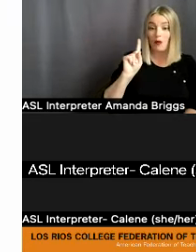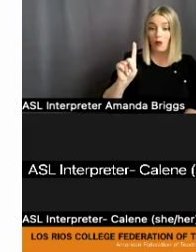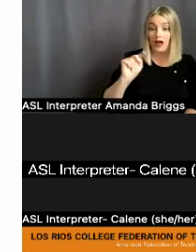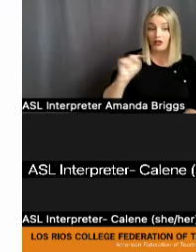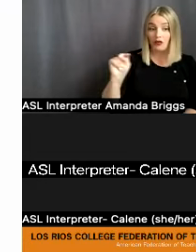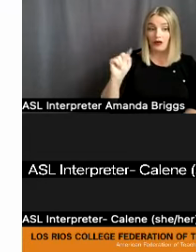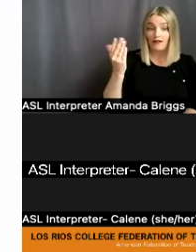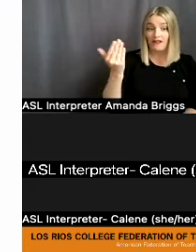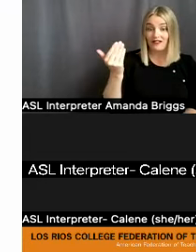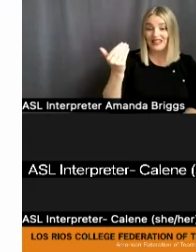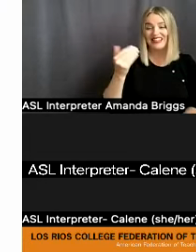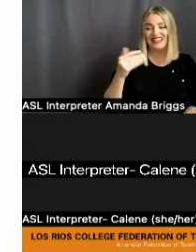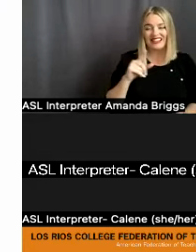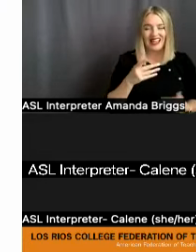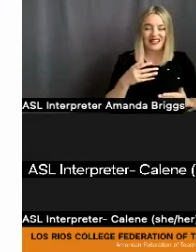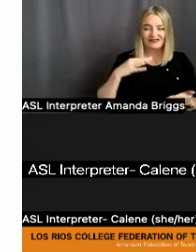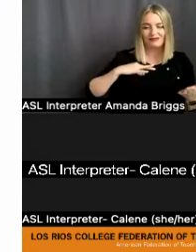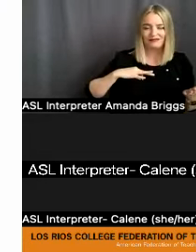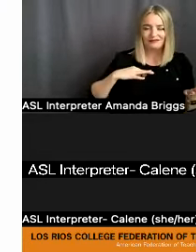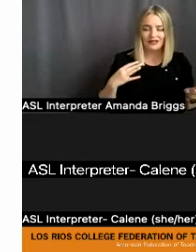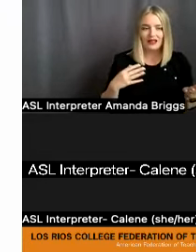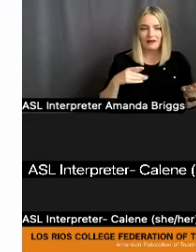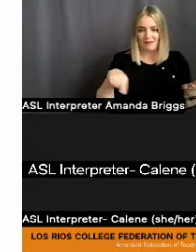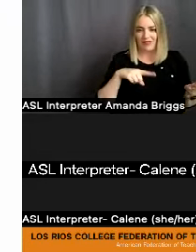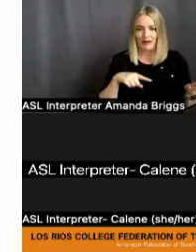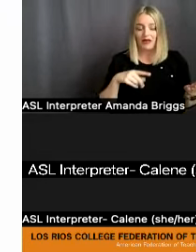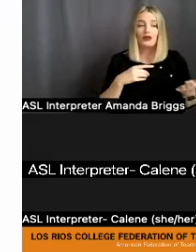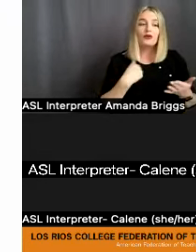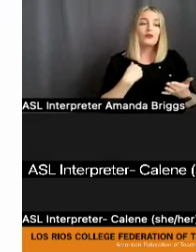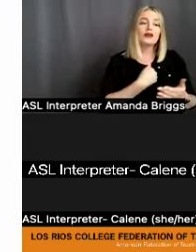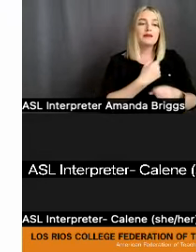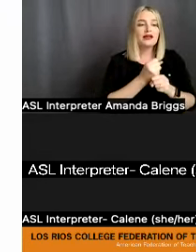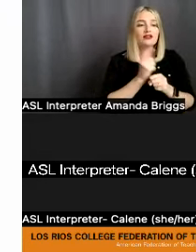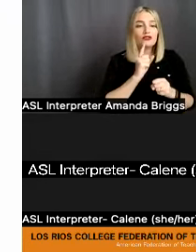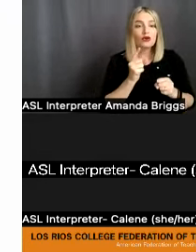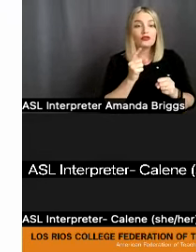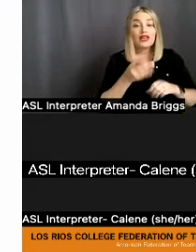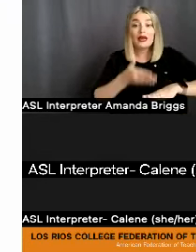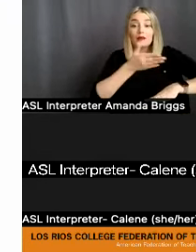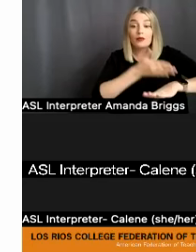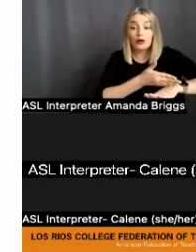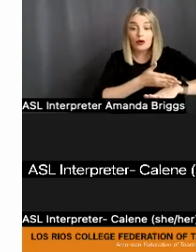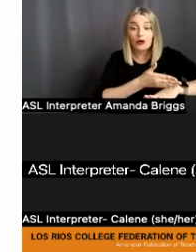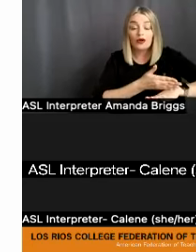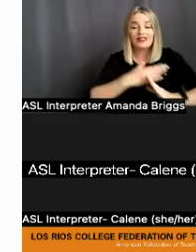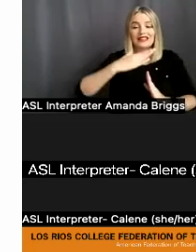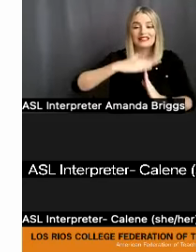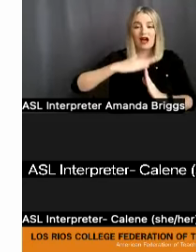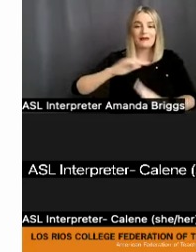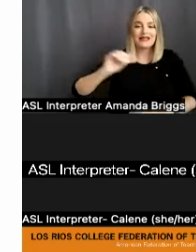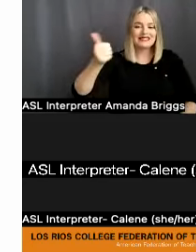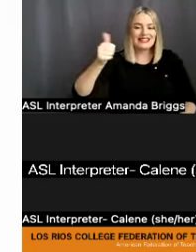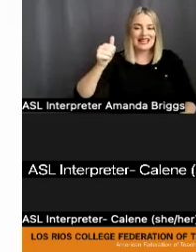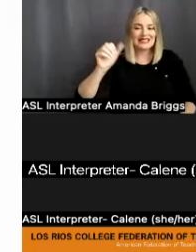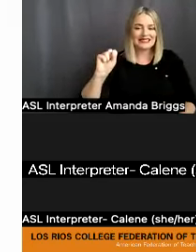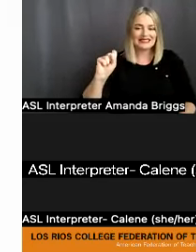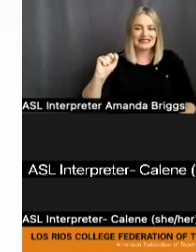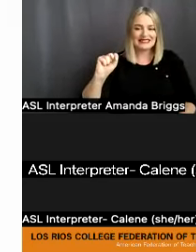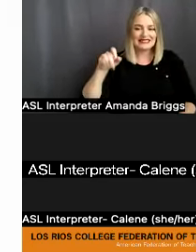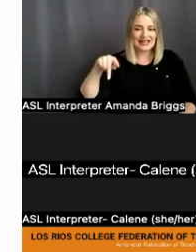really important was that we needed to make sure that we improved the top 10 steps.